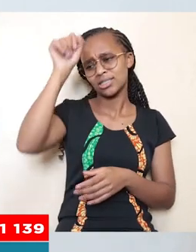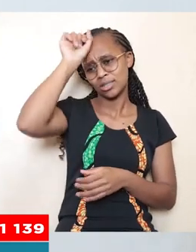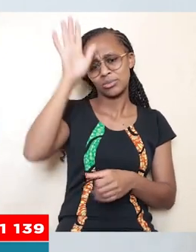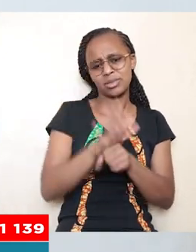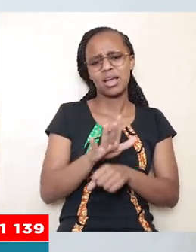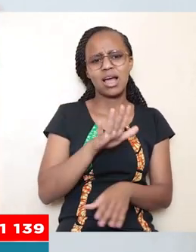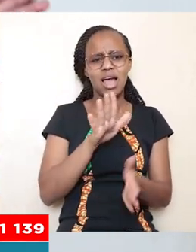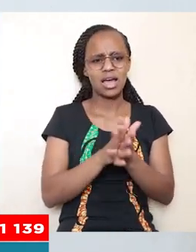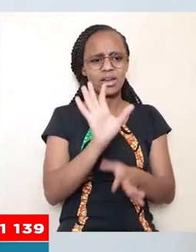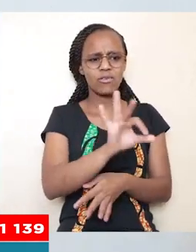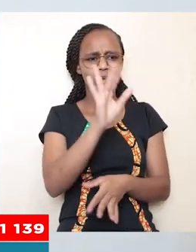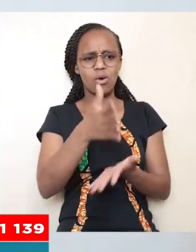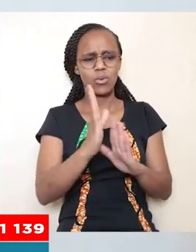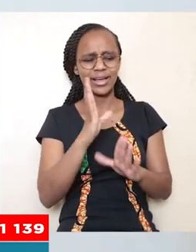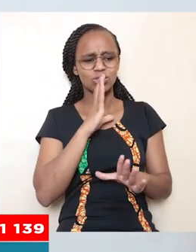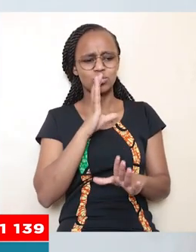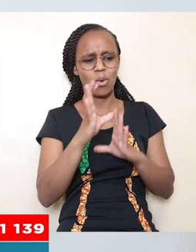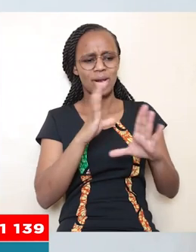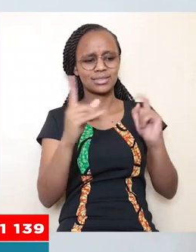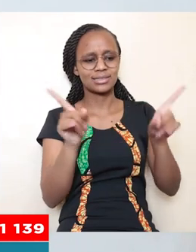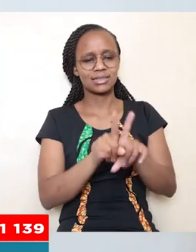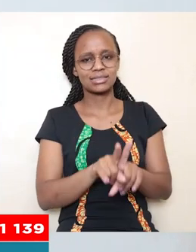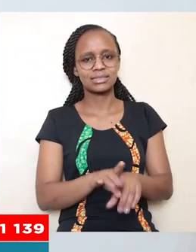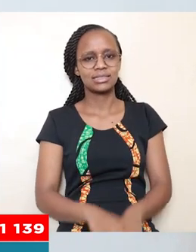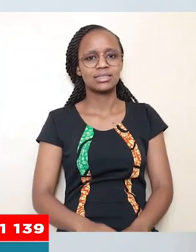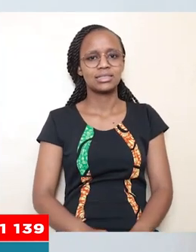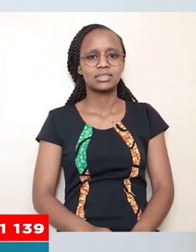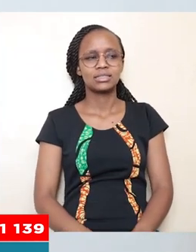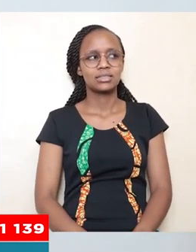Jiga, you just find a way of communicating the same.